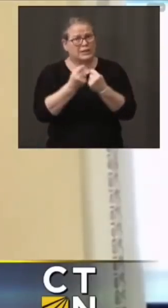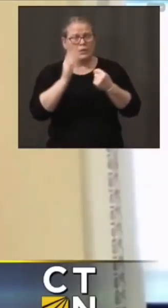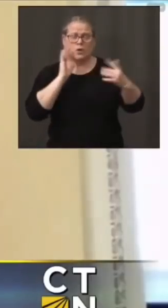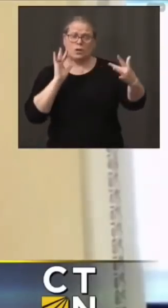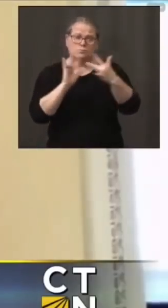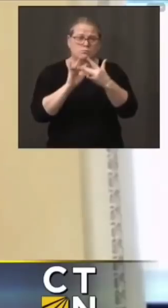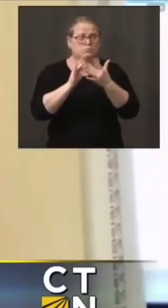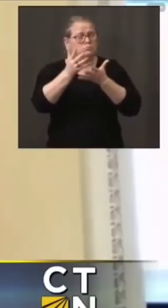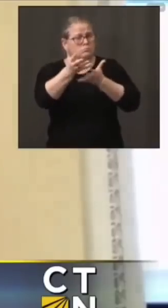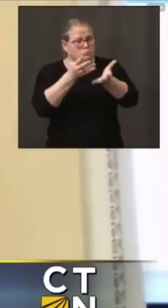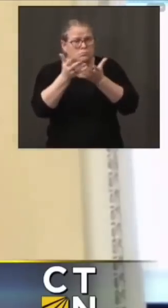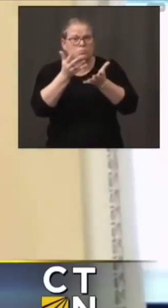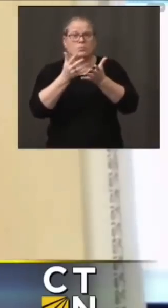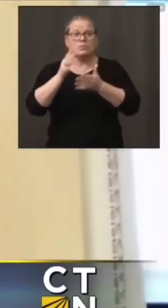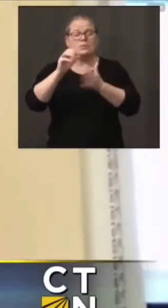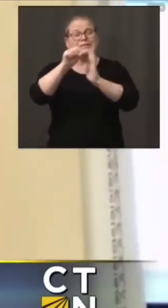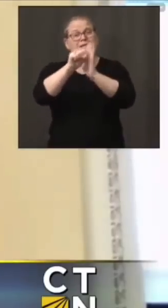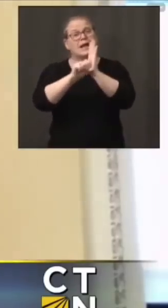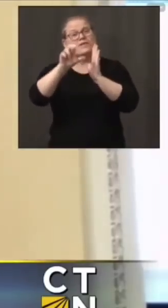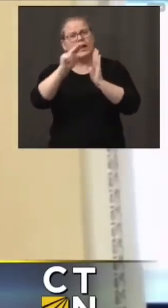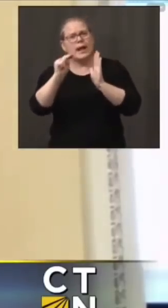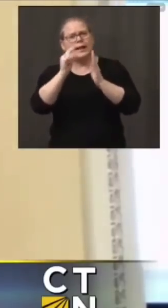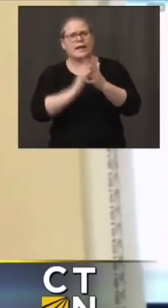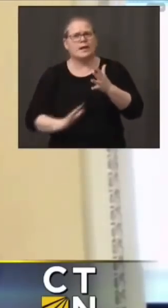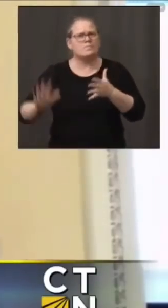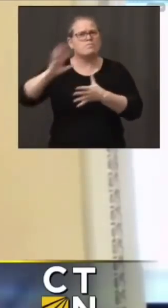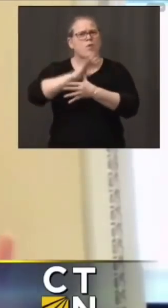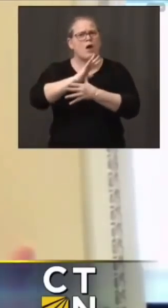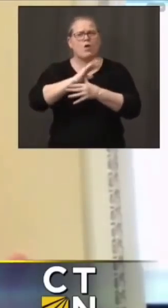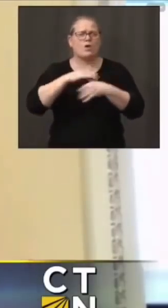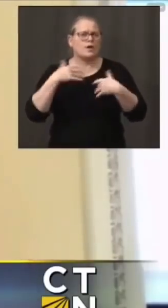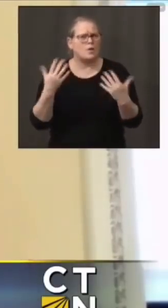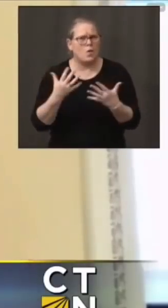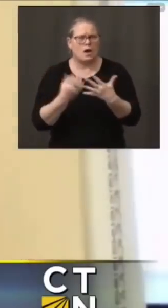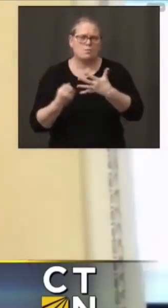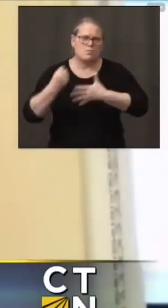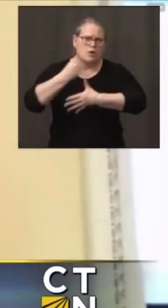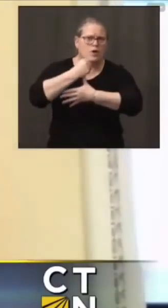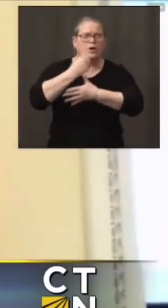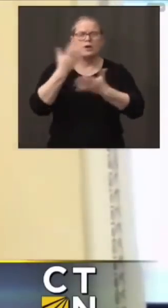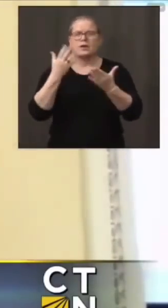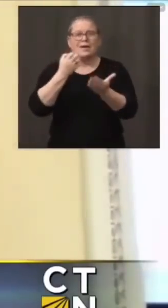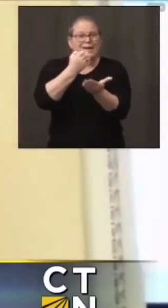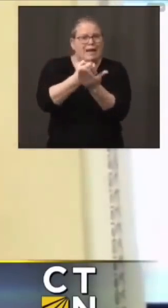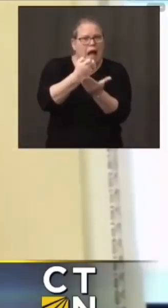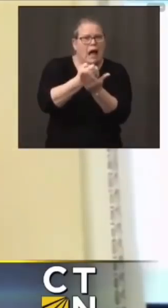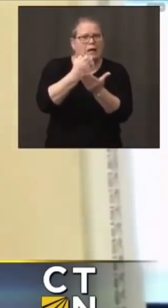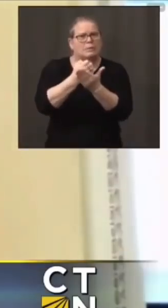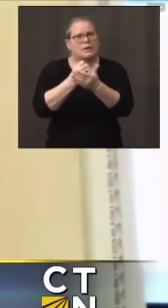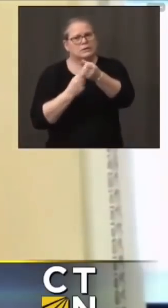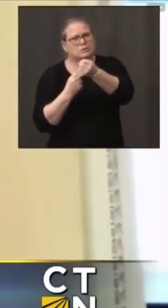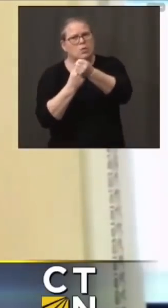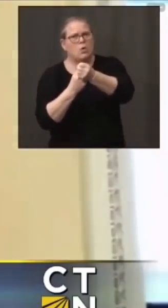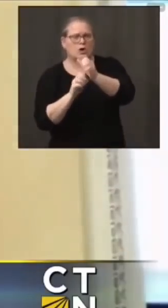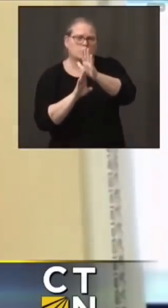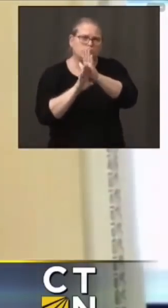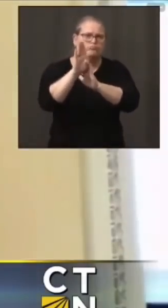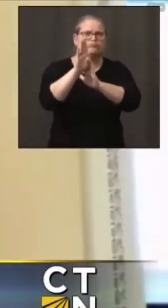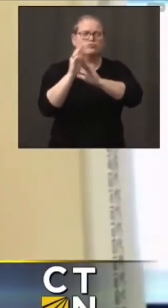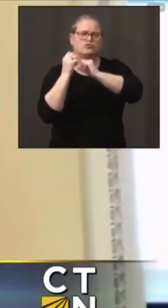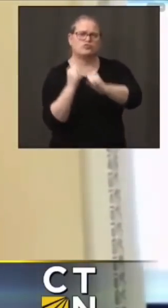important priorities for the state of Connecticut? How do we strengthen Connecticut's economy? And what are going to be the kinds